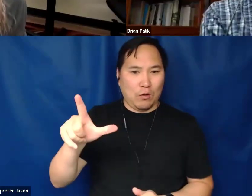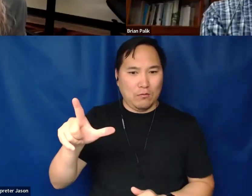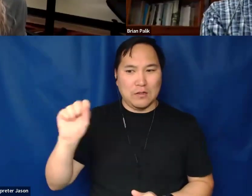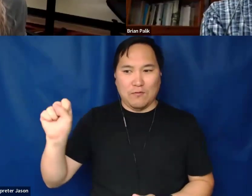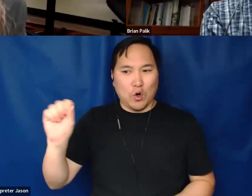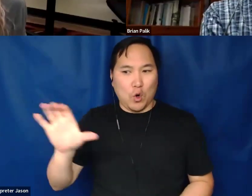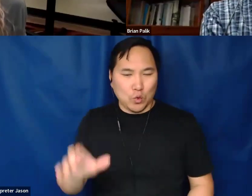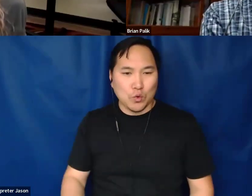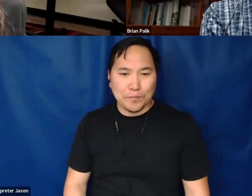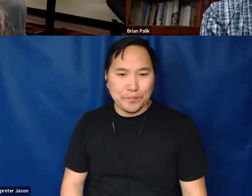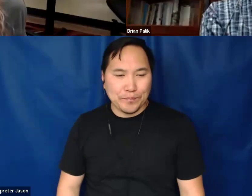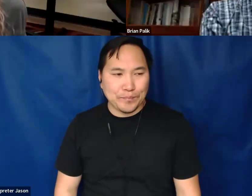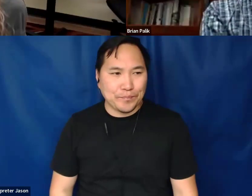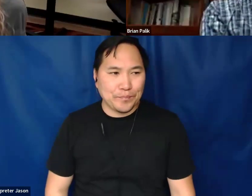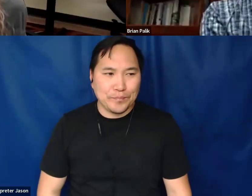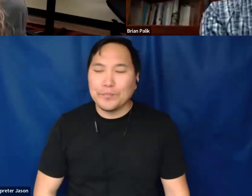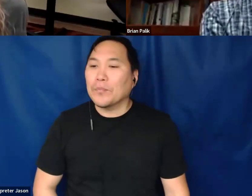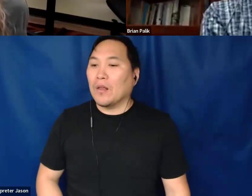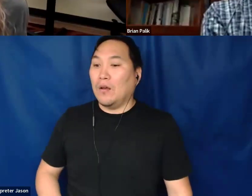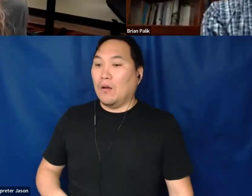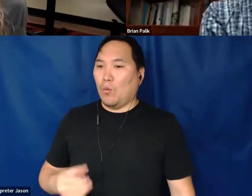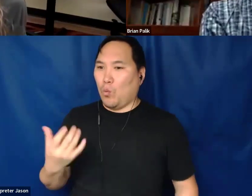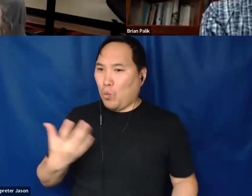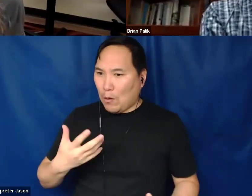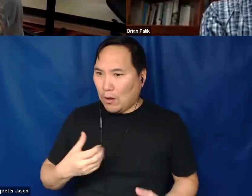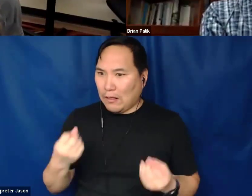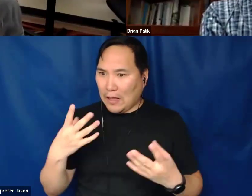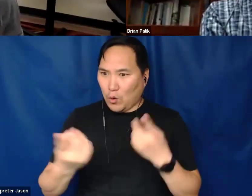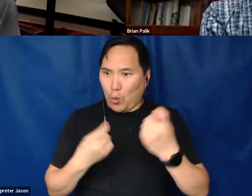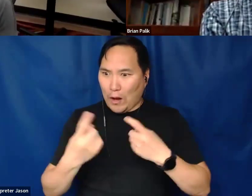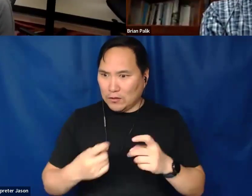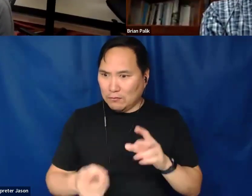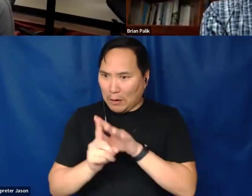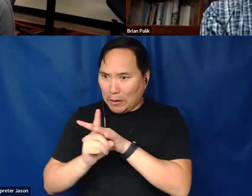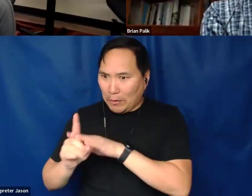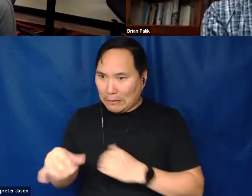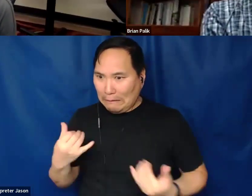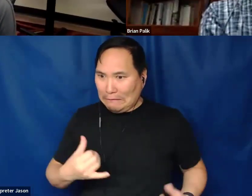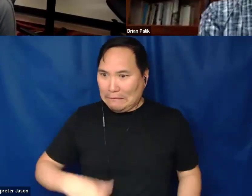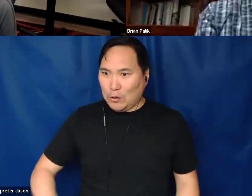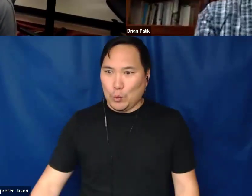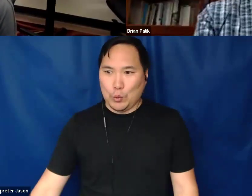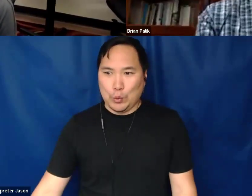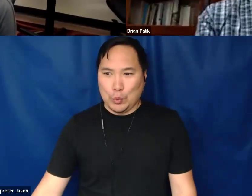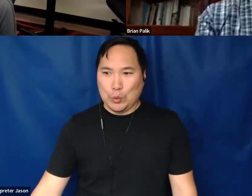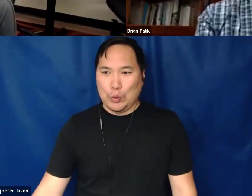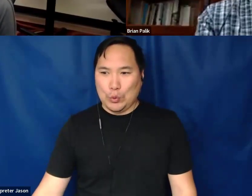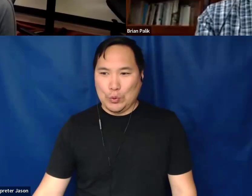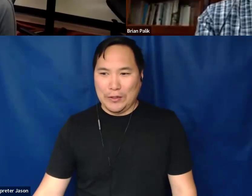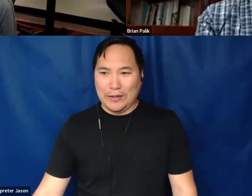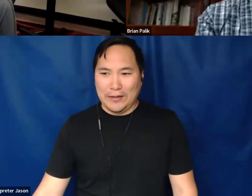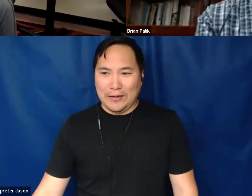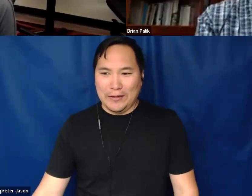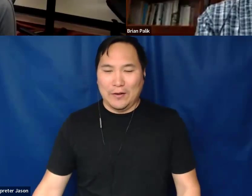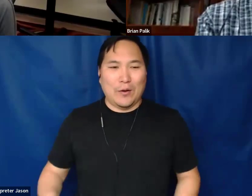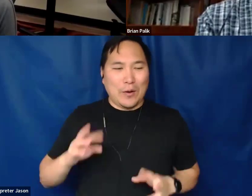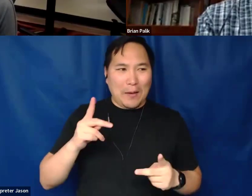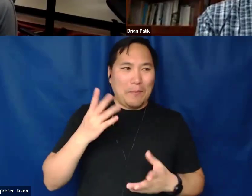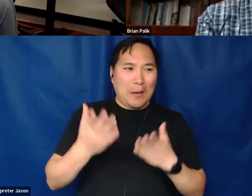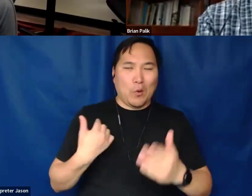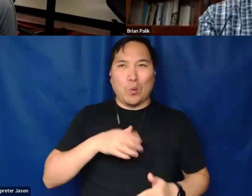Great. All right, questions are coming in fast and furious. I'm going to try to get some that are maybe bringing in some of the climate and